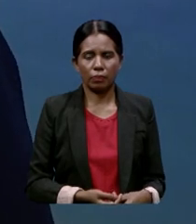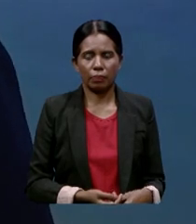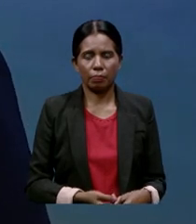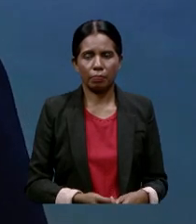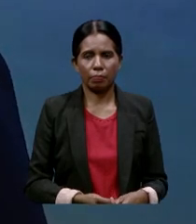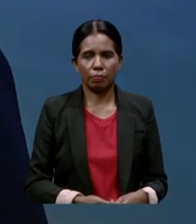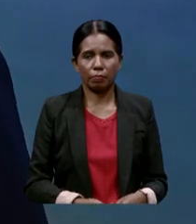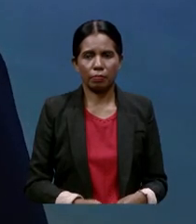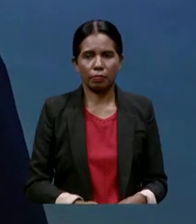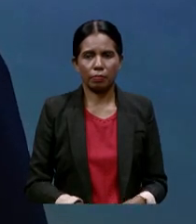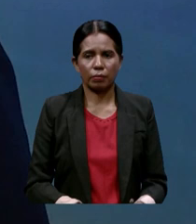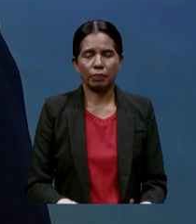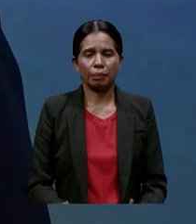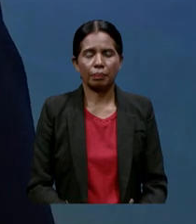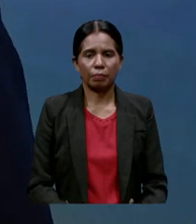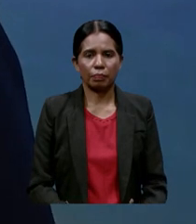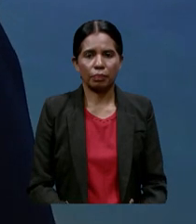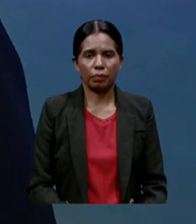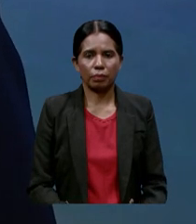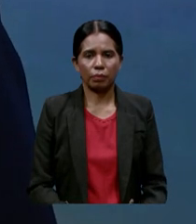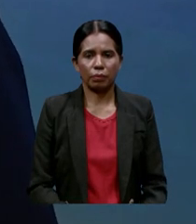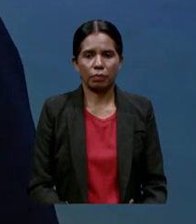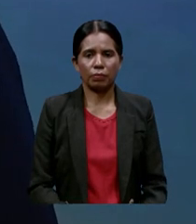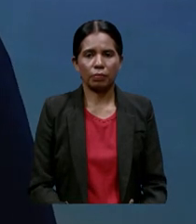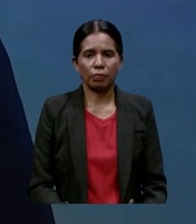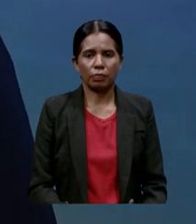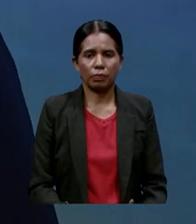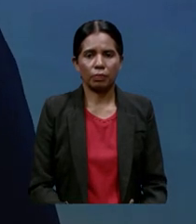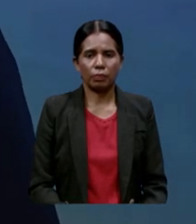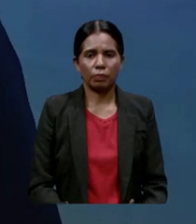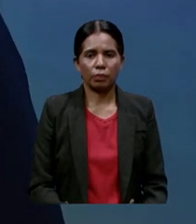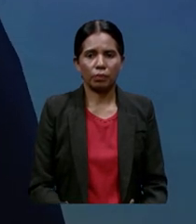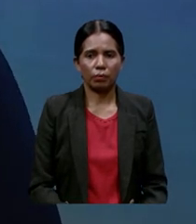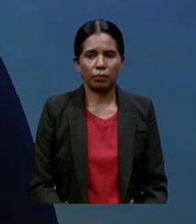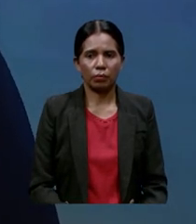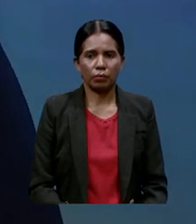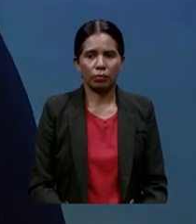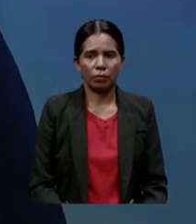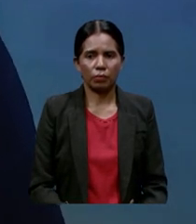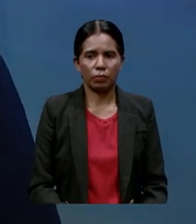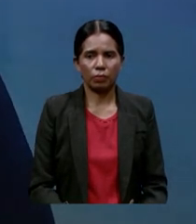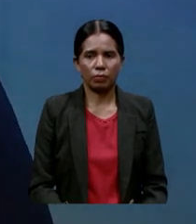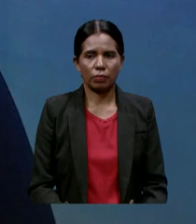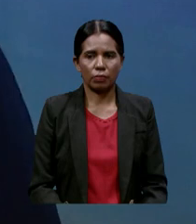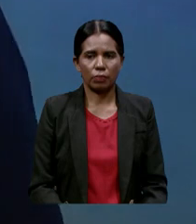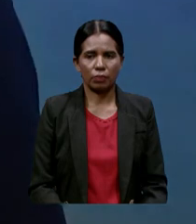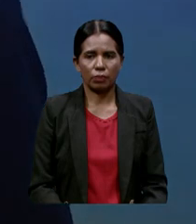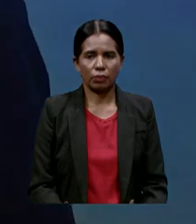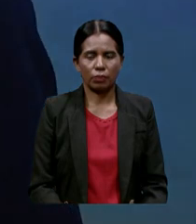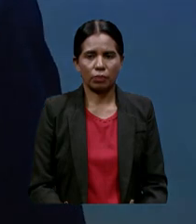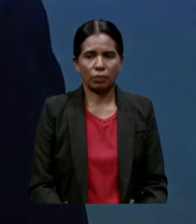And so more specifically to your question, as the president said, agriculture, what? Agriculture, what?